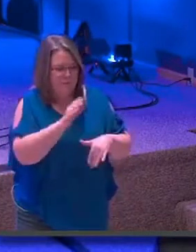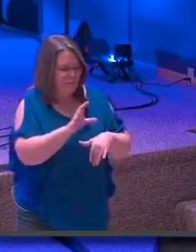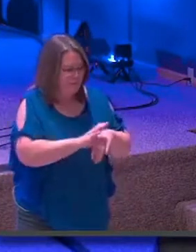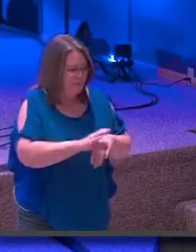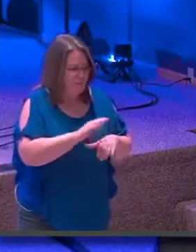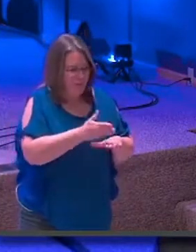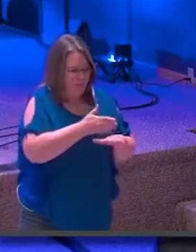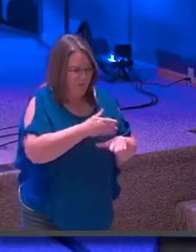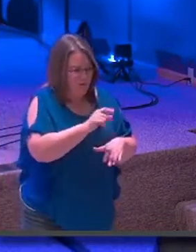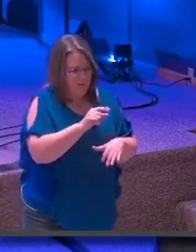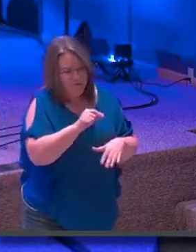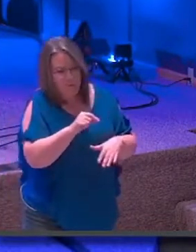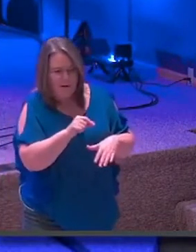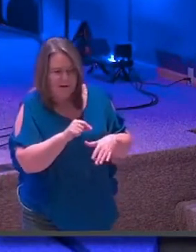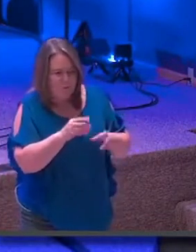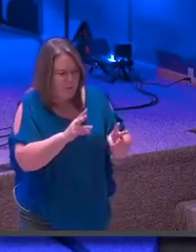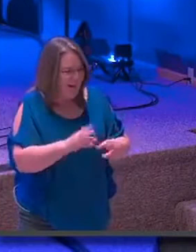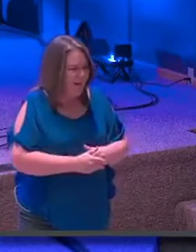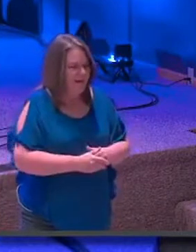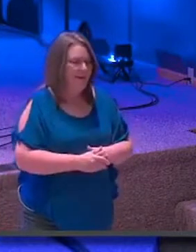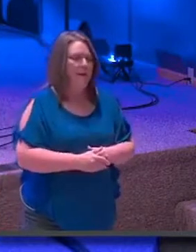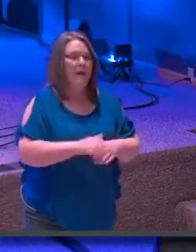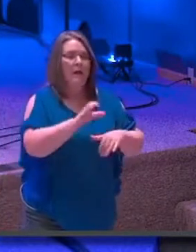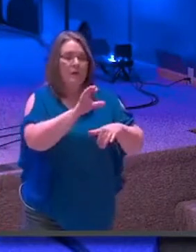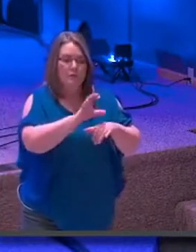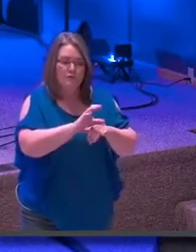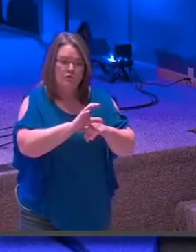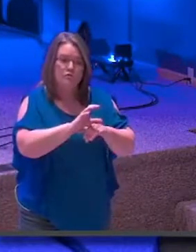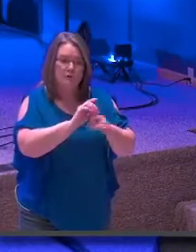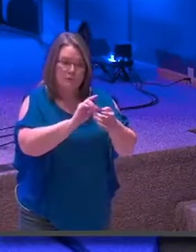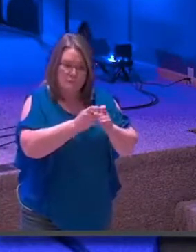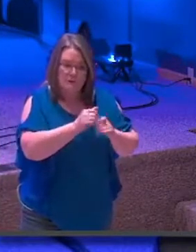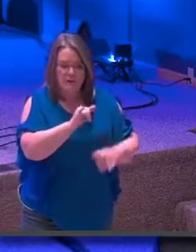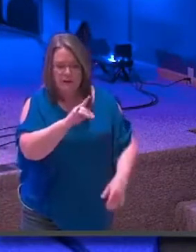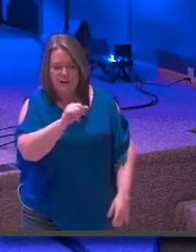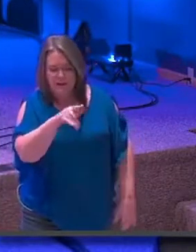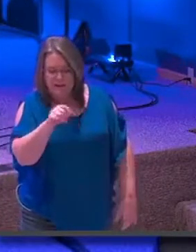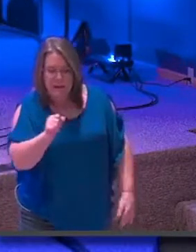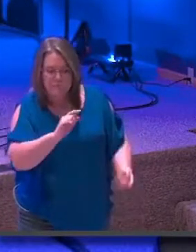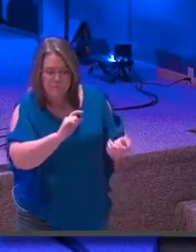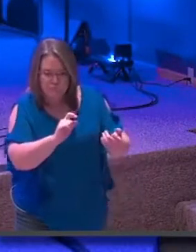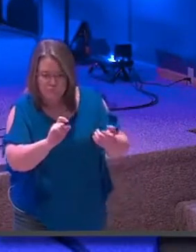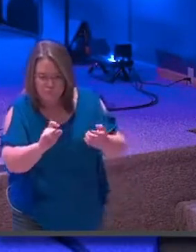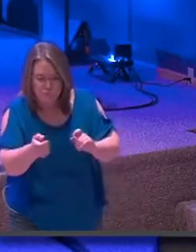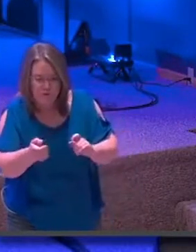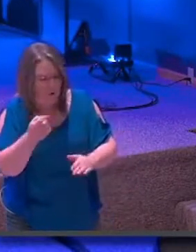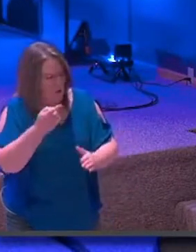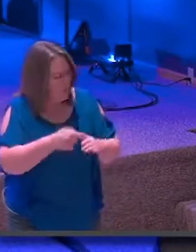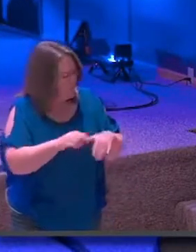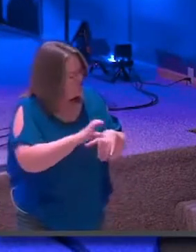fail. The church adapts. The church changes. What is the church again?